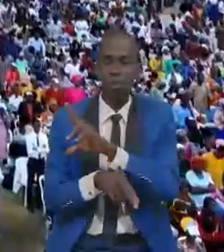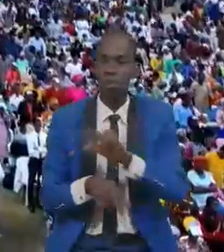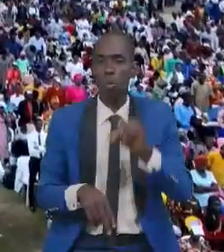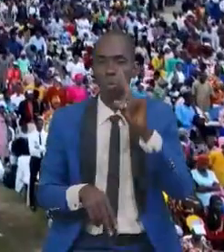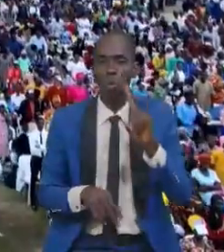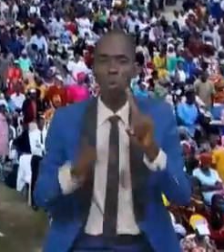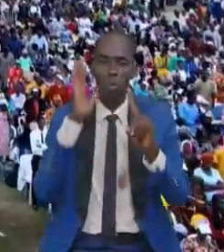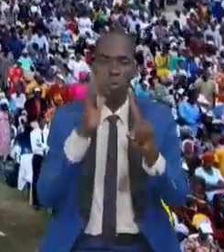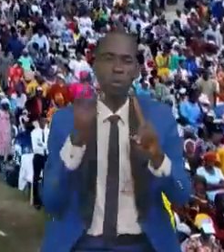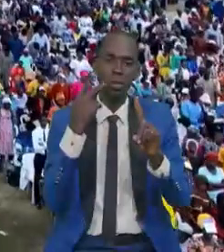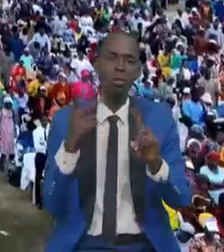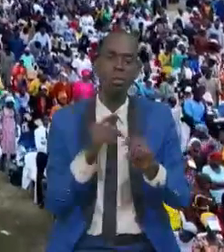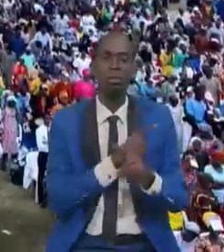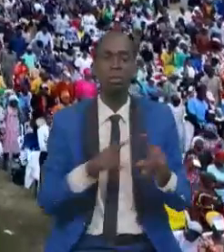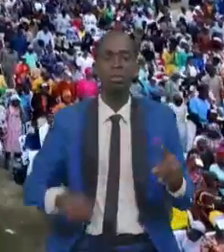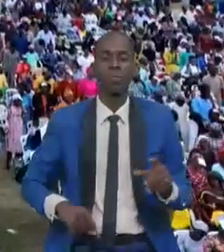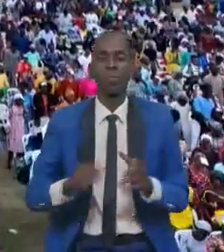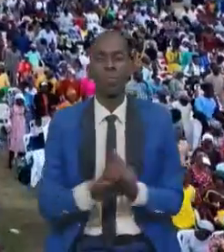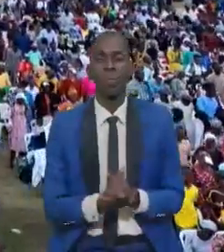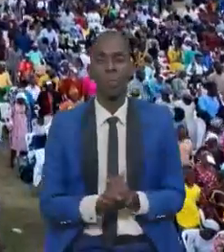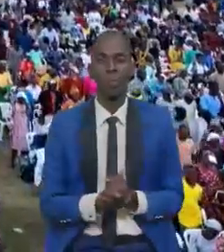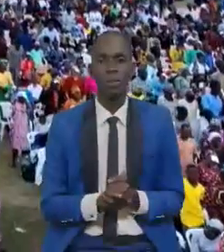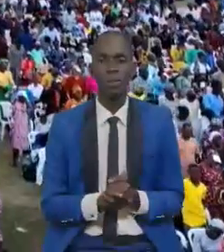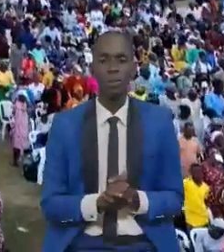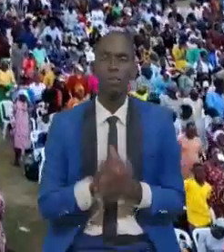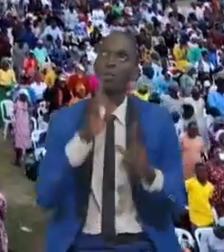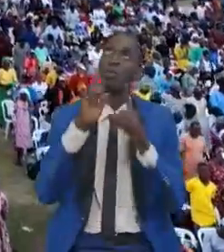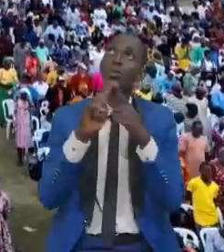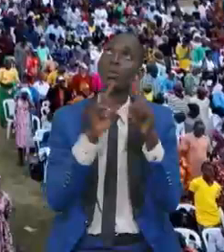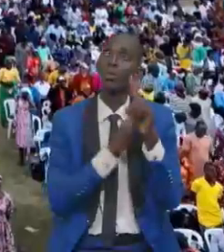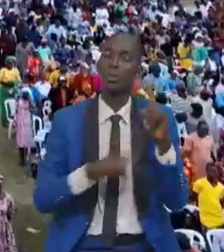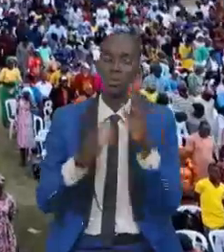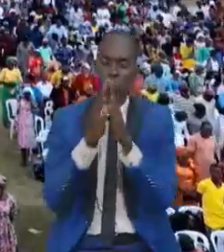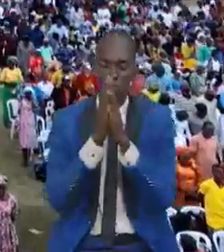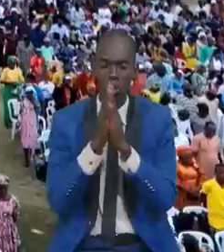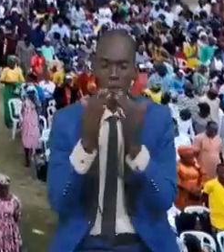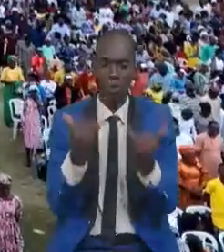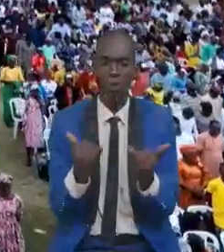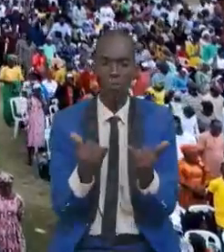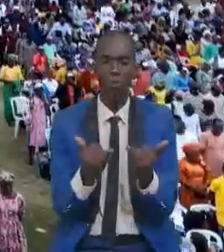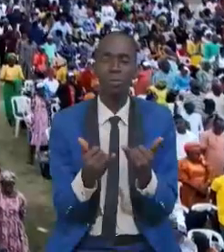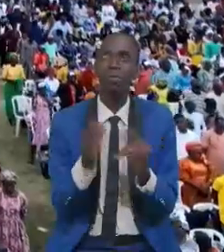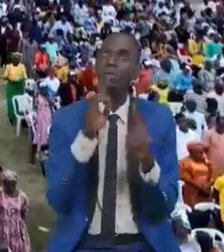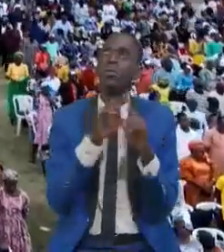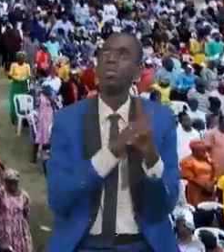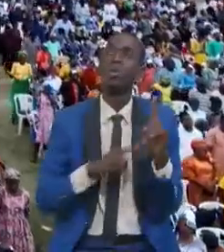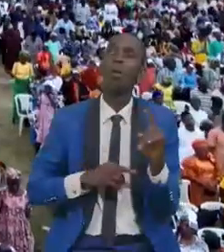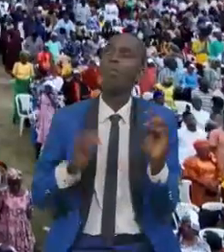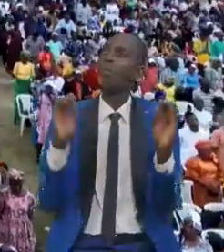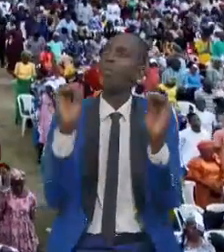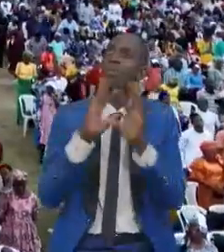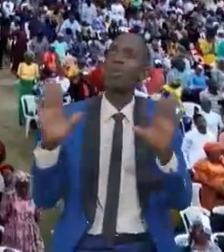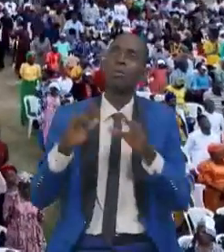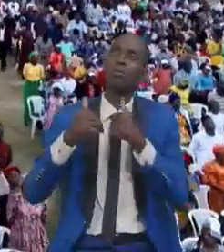see the Lord. Tell the Lord, nothing between. Nothing